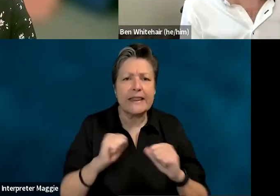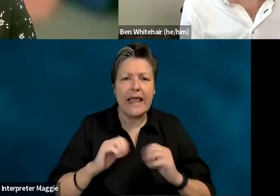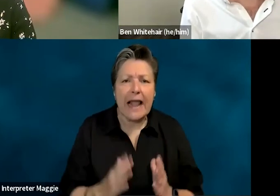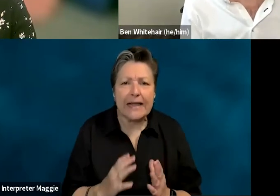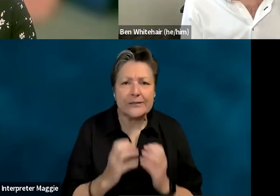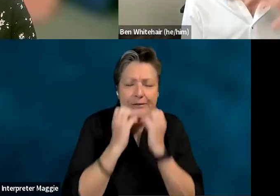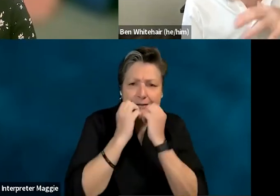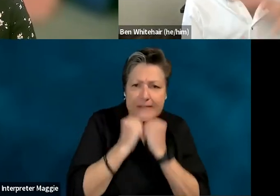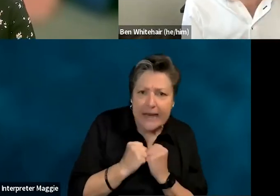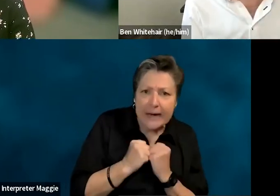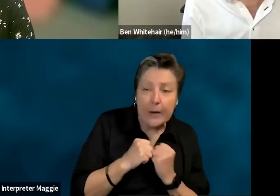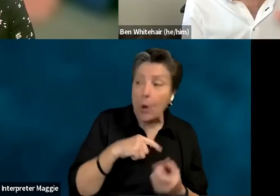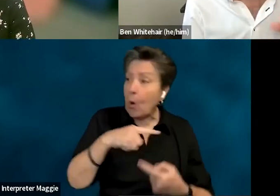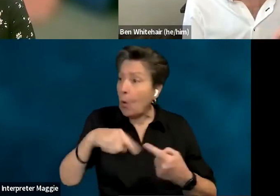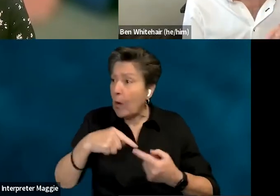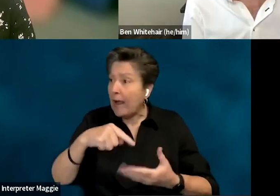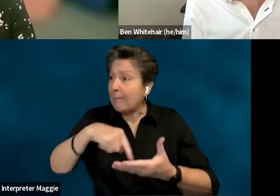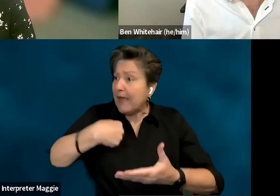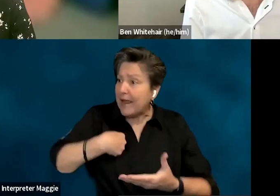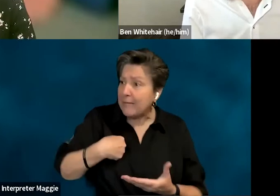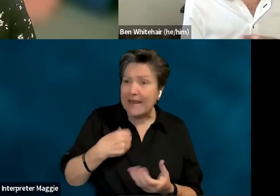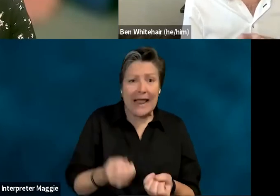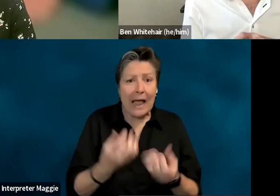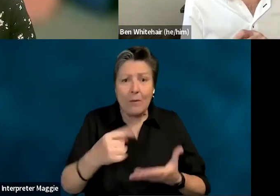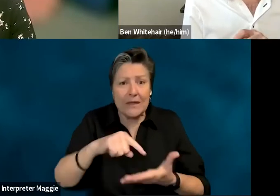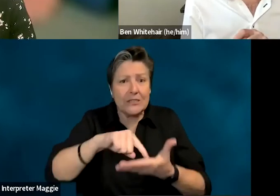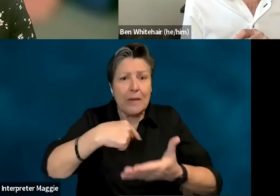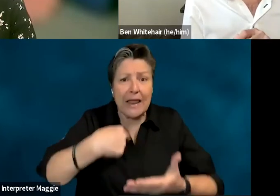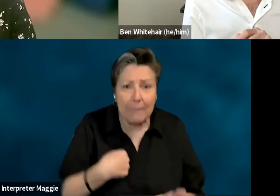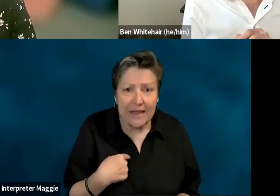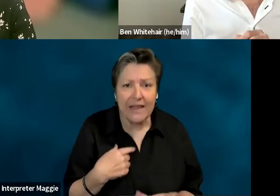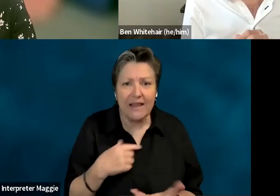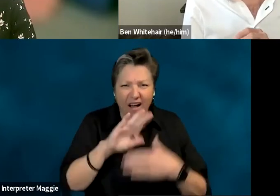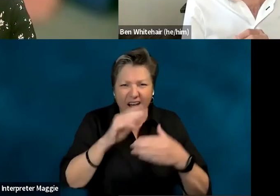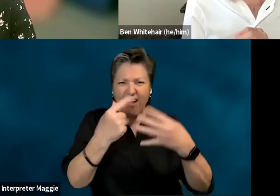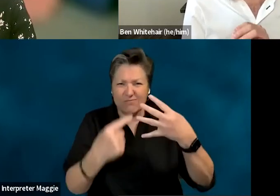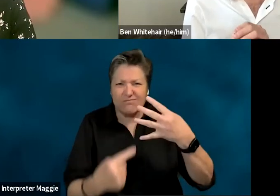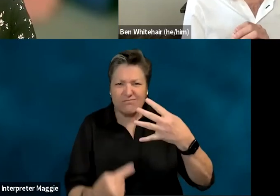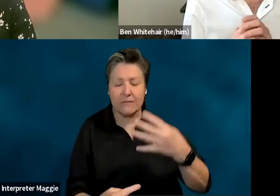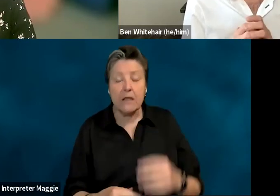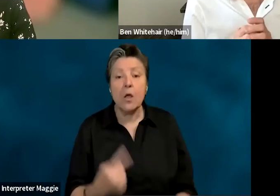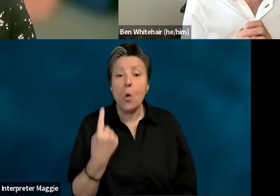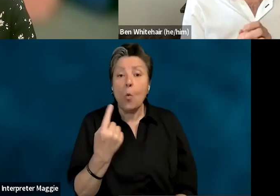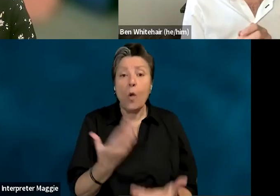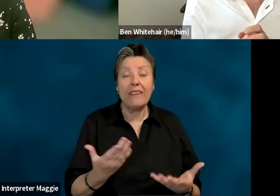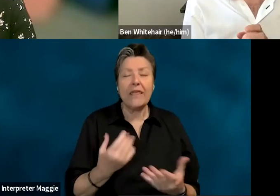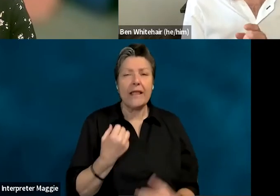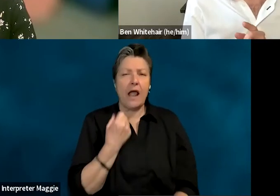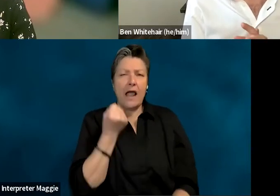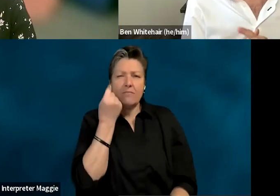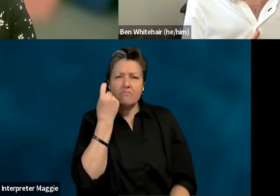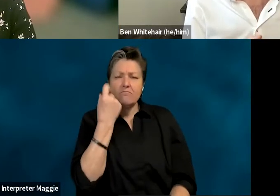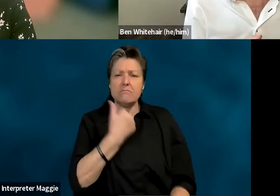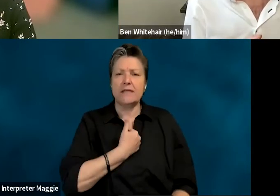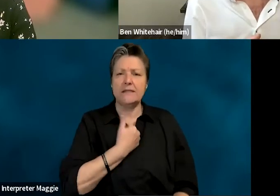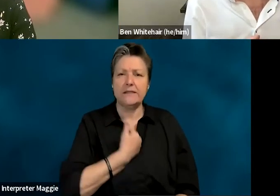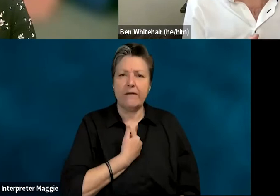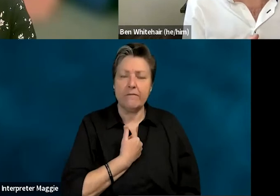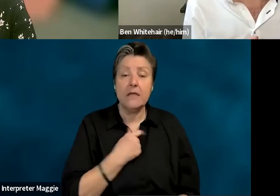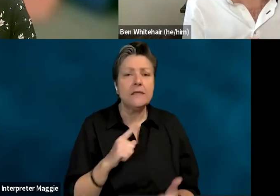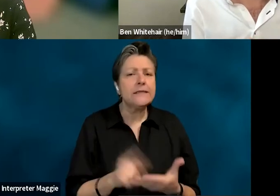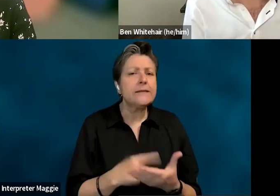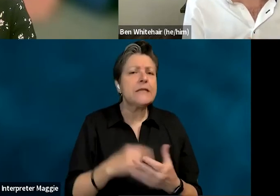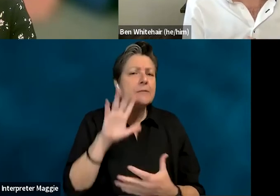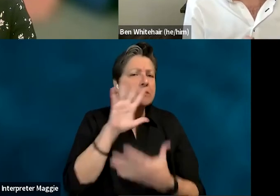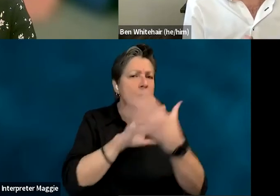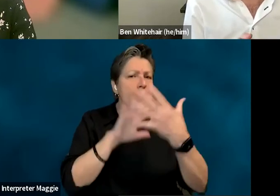do I get paid? How much? When? All that, right? And I think one of the things that I realized that is sometimes confusing